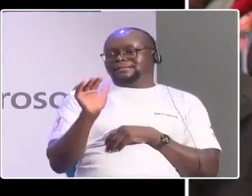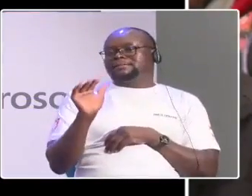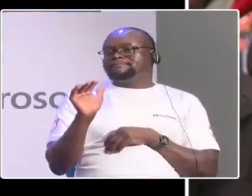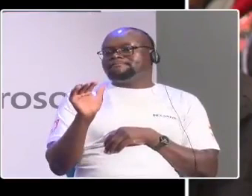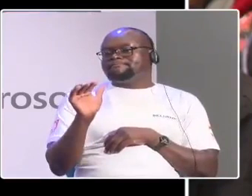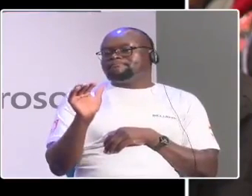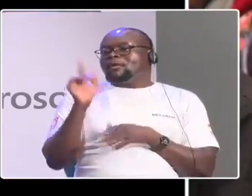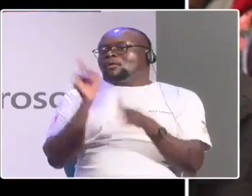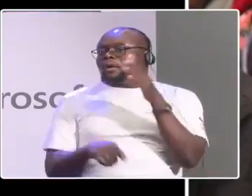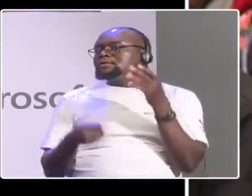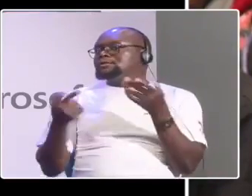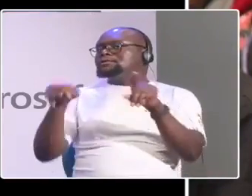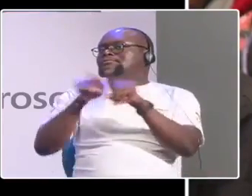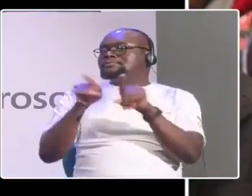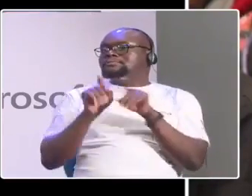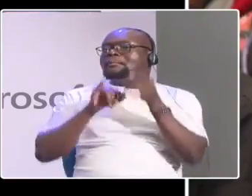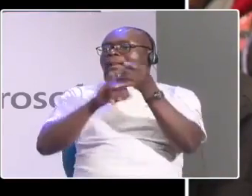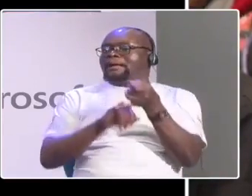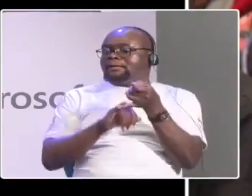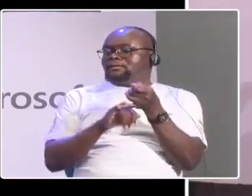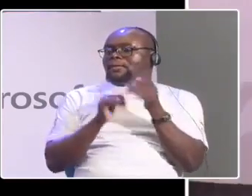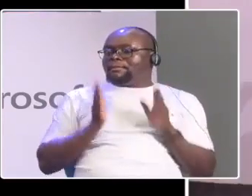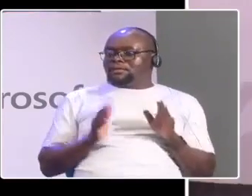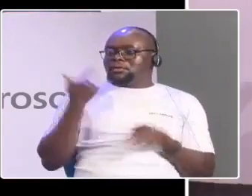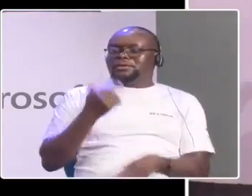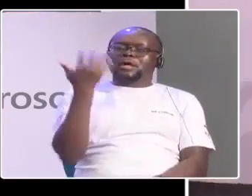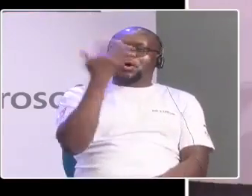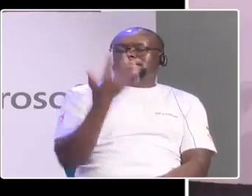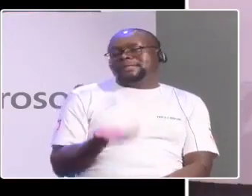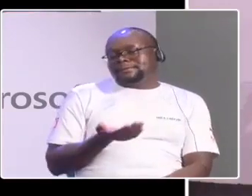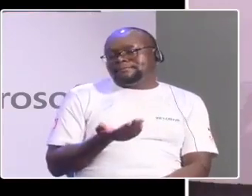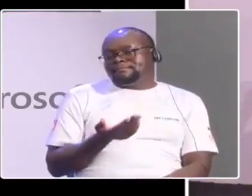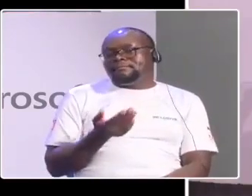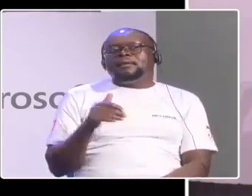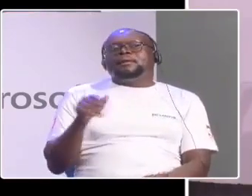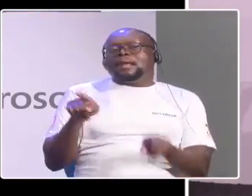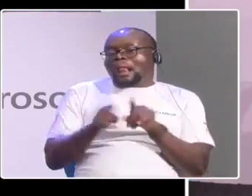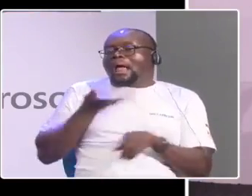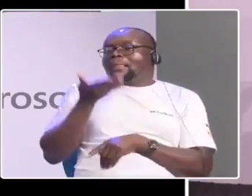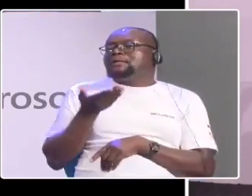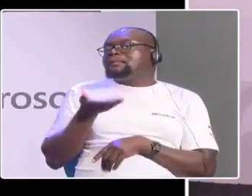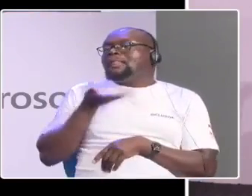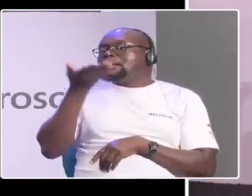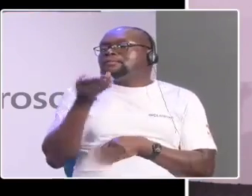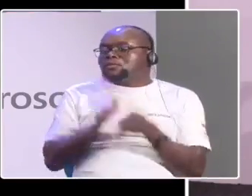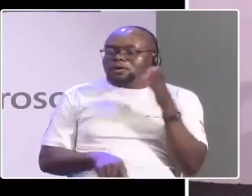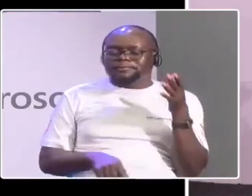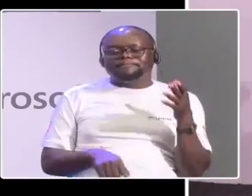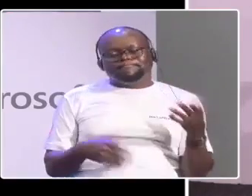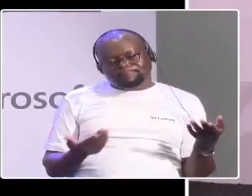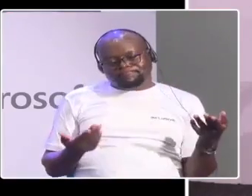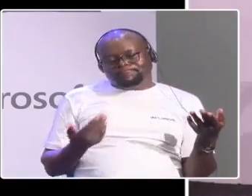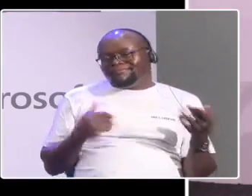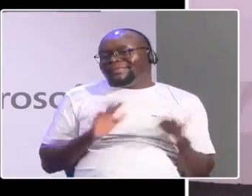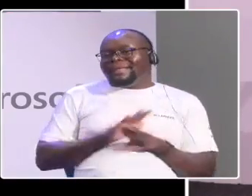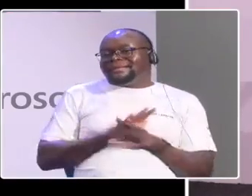chatbot, what is it like being married to an autistic person? And not liking the response. It wasn't a response that was too,